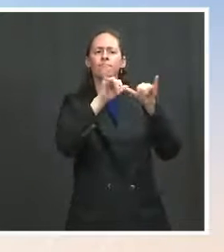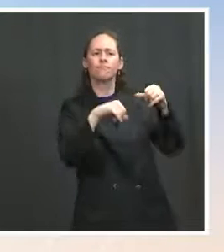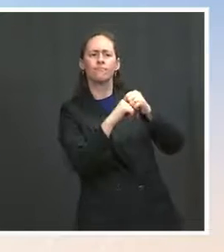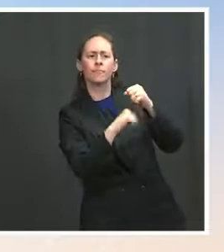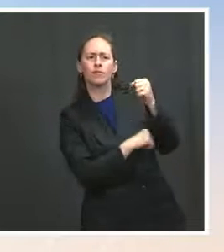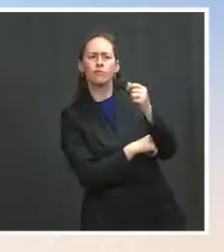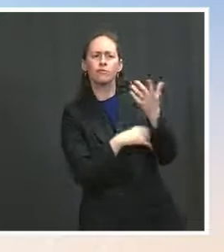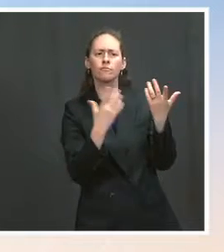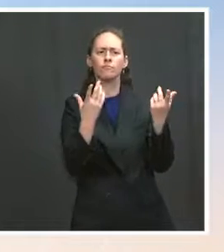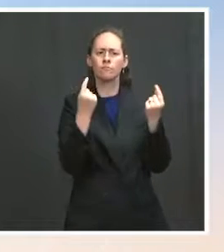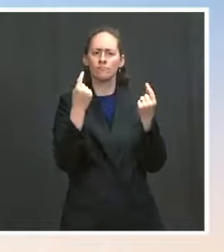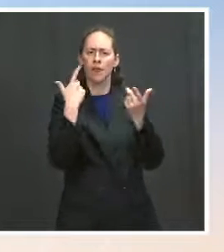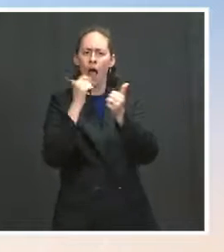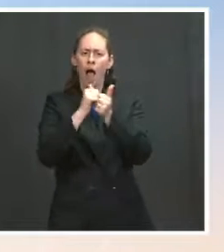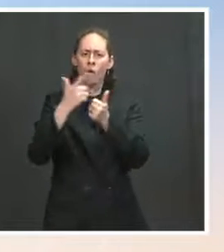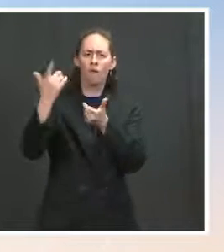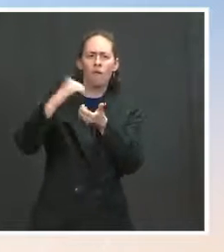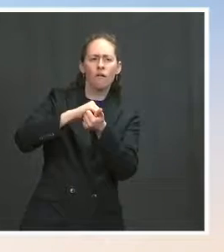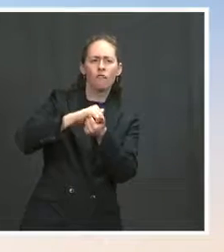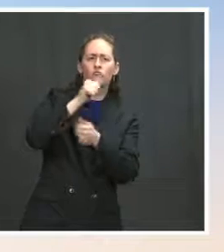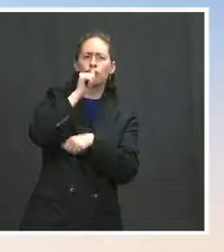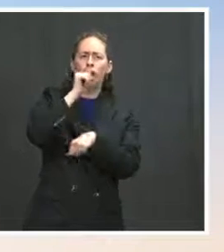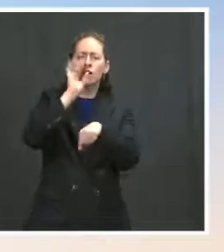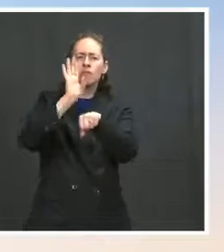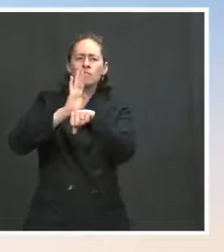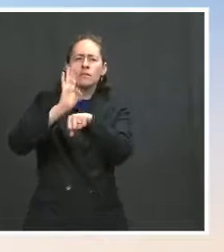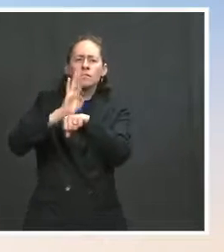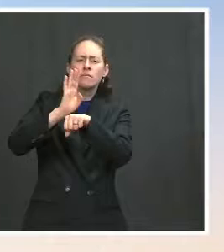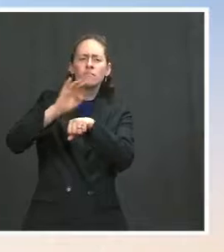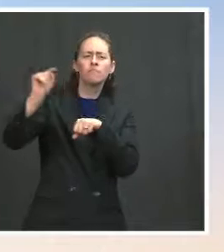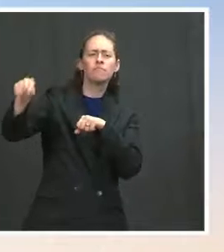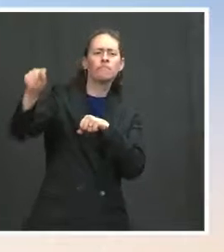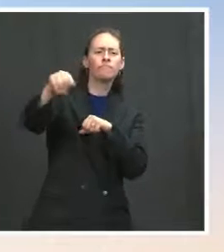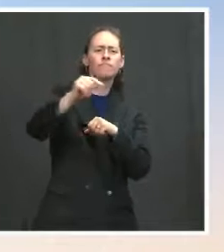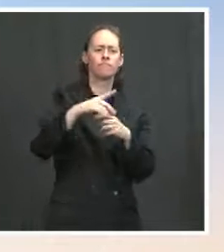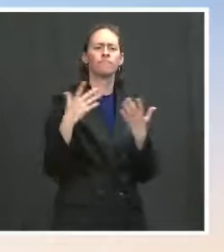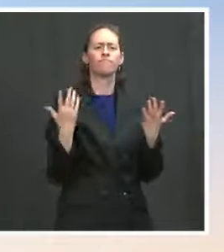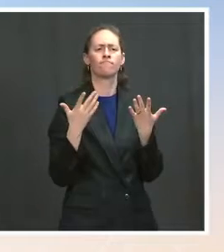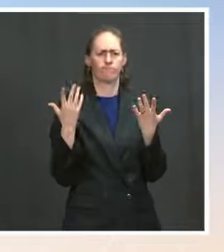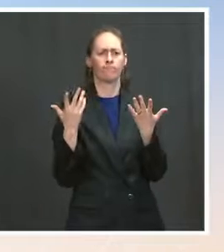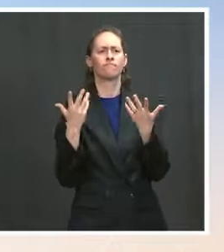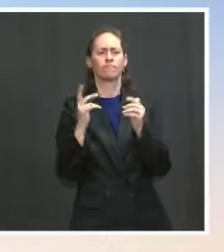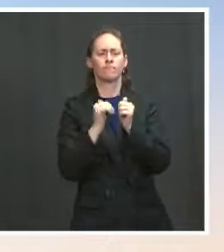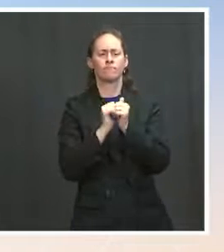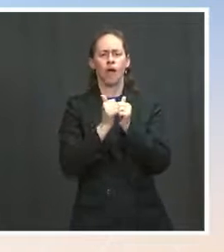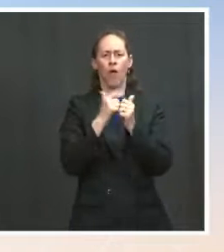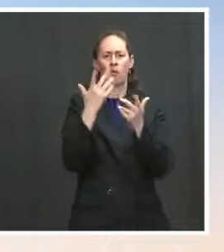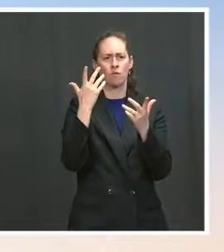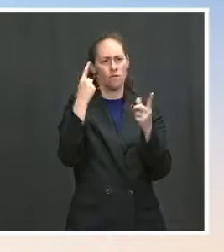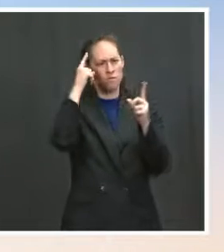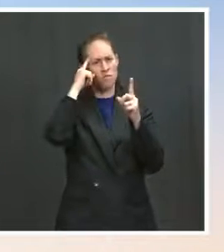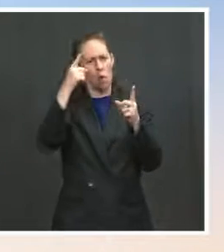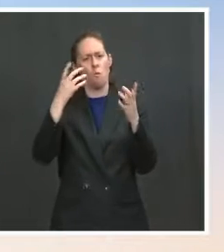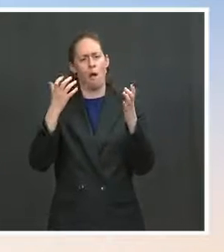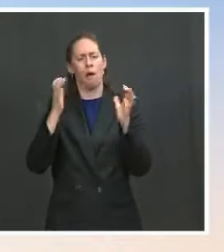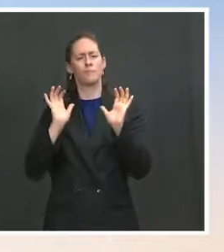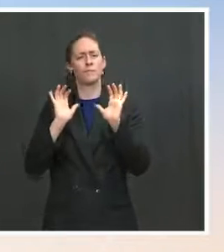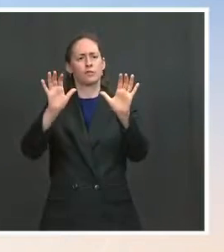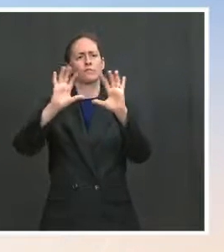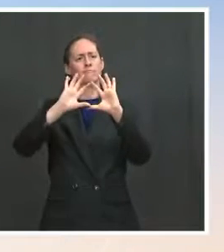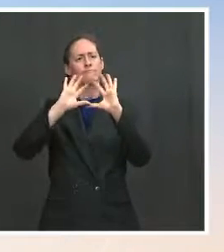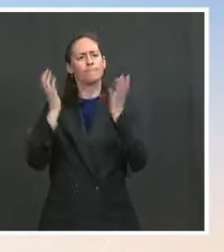that communication, building an international coalition, hence part of the president's trip, expanding cryptocurrency analysis to find and pursue